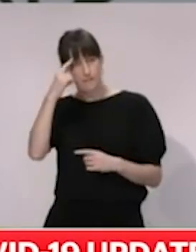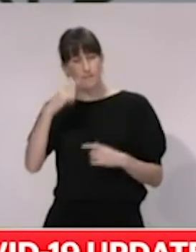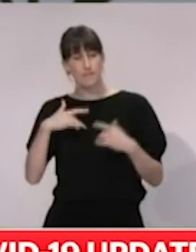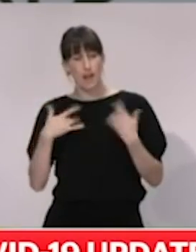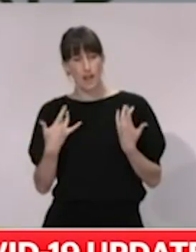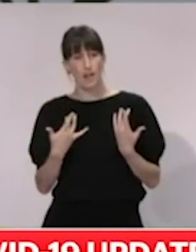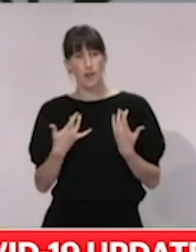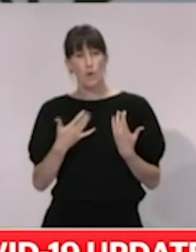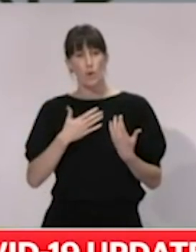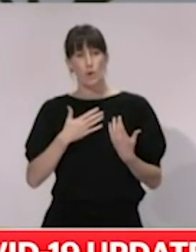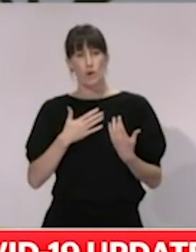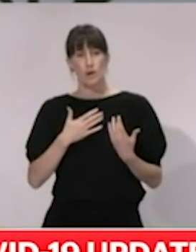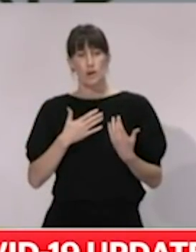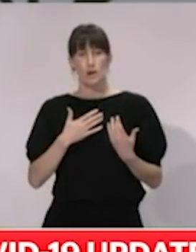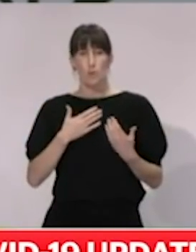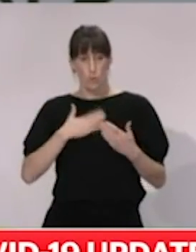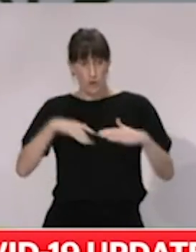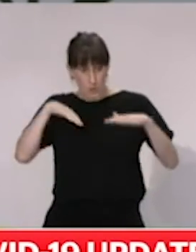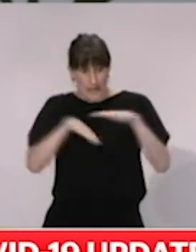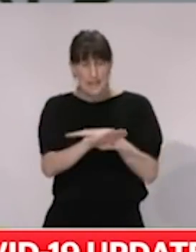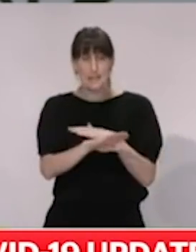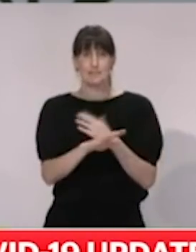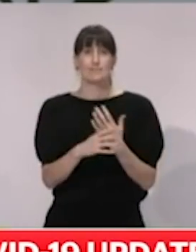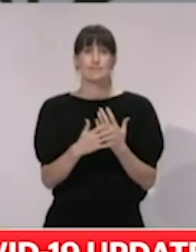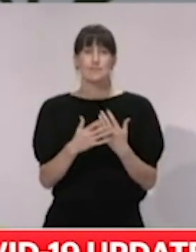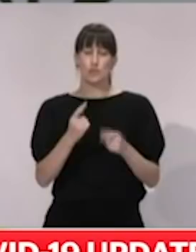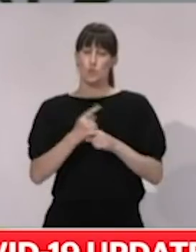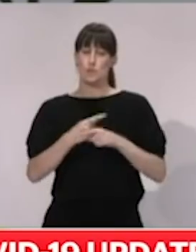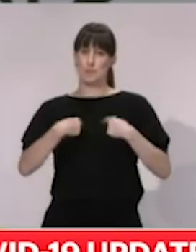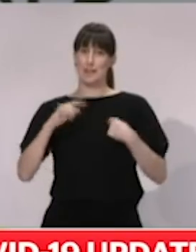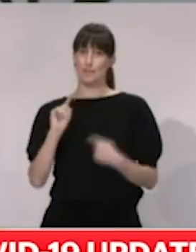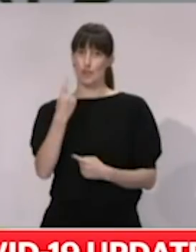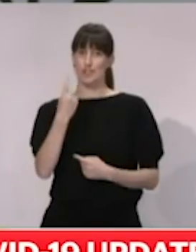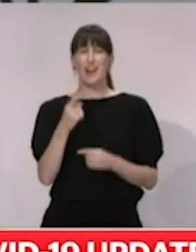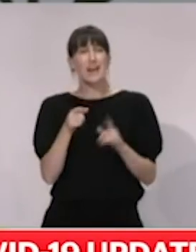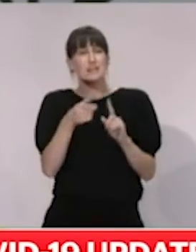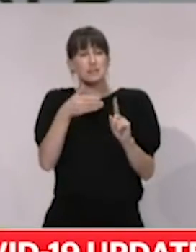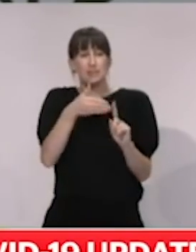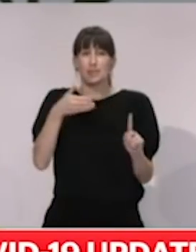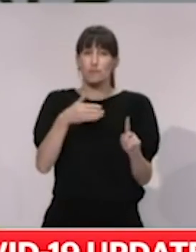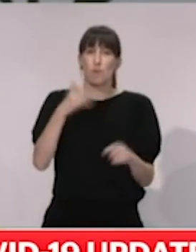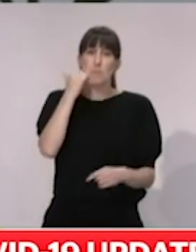Marae, the Marae Committee would also receive such a report. It's important to emphasise it